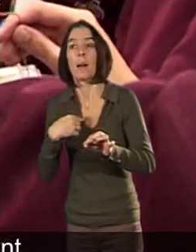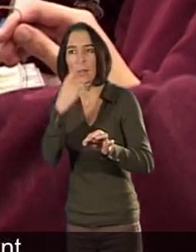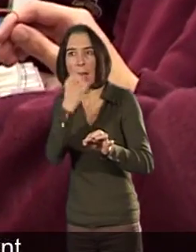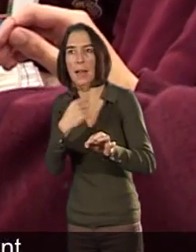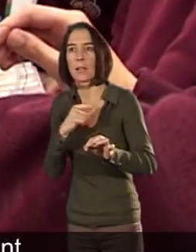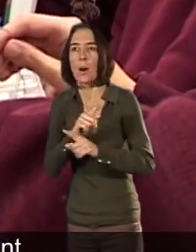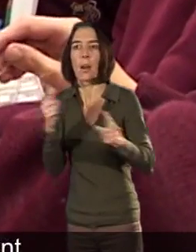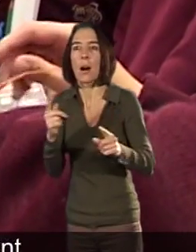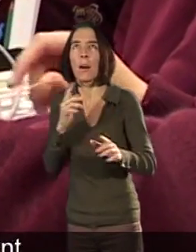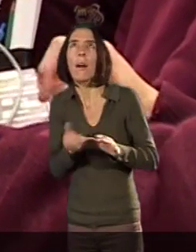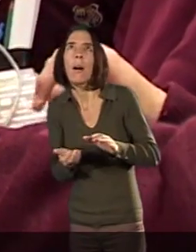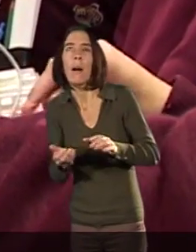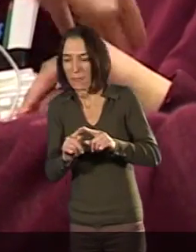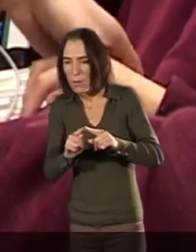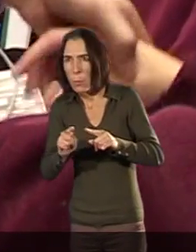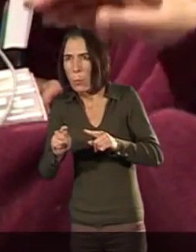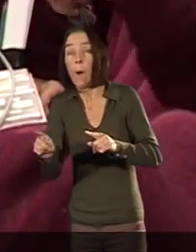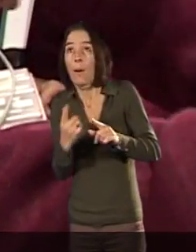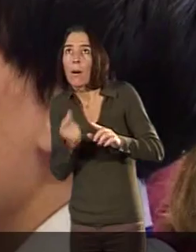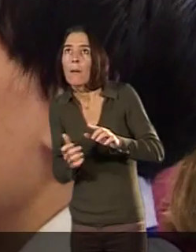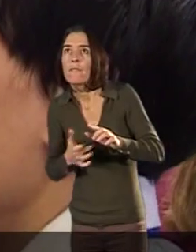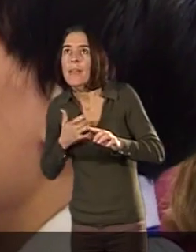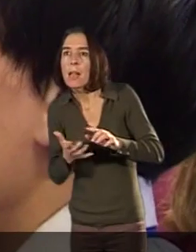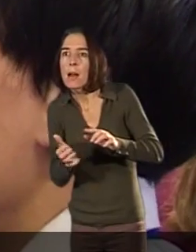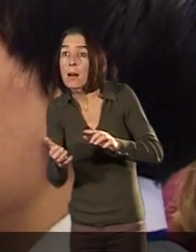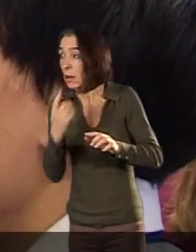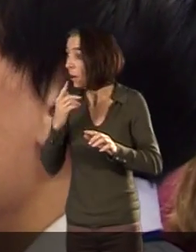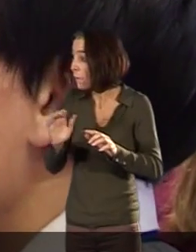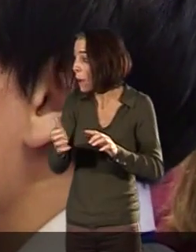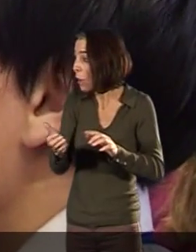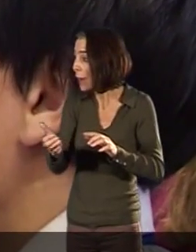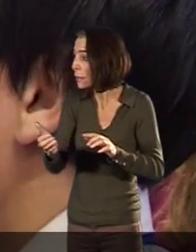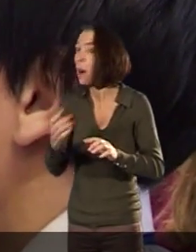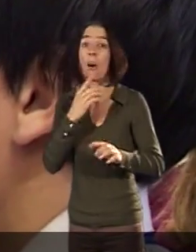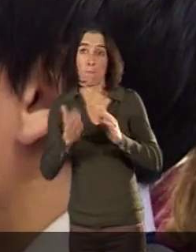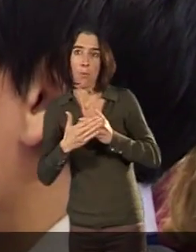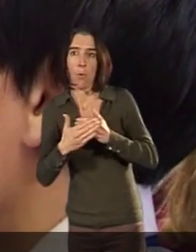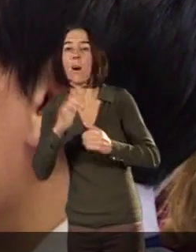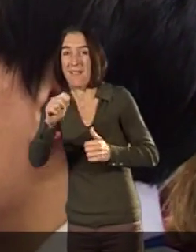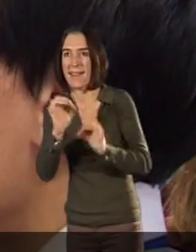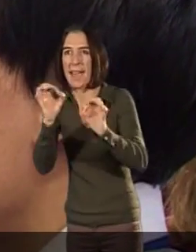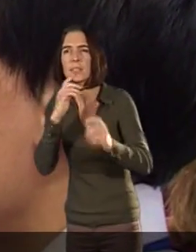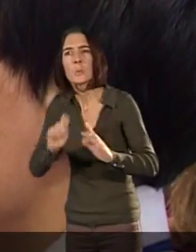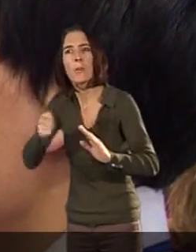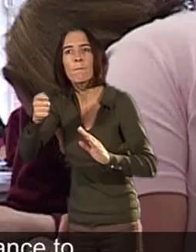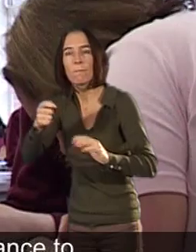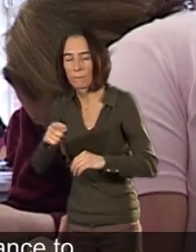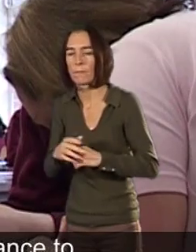So if the current is moving in one direction, wire will move in one direction. Is it vibrating more or less than last time? More. More, excellent. Right, switch it